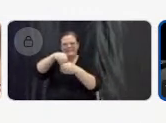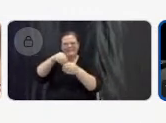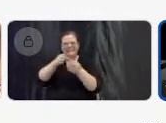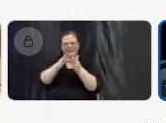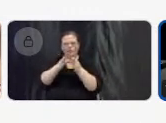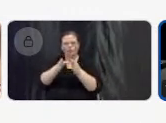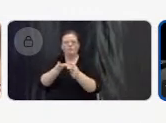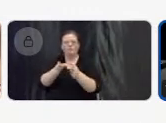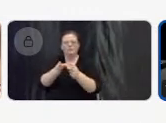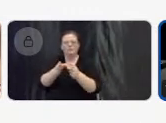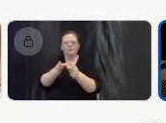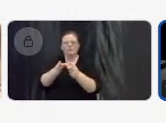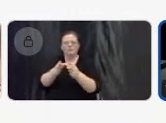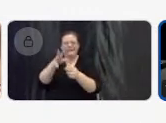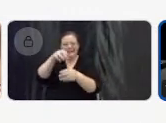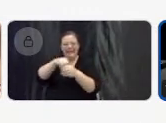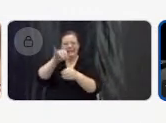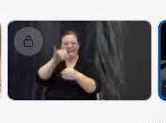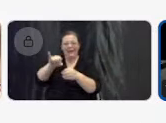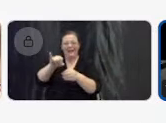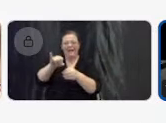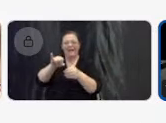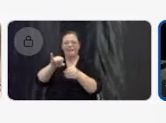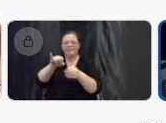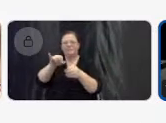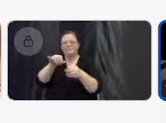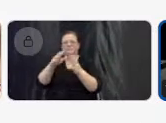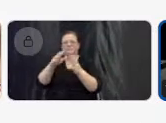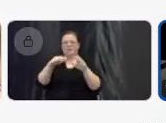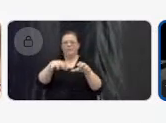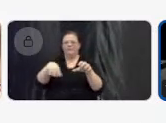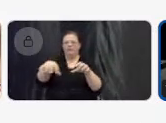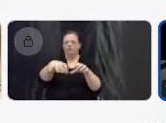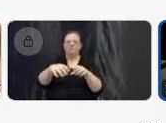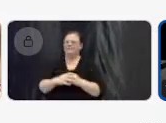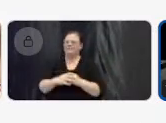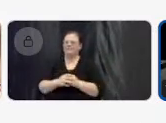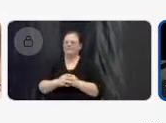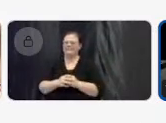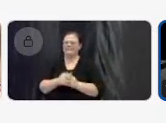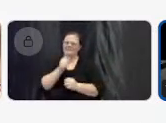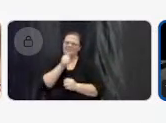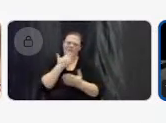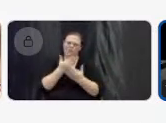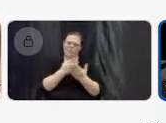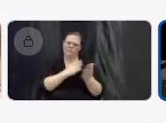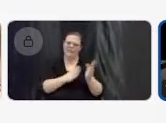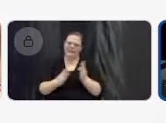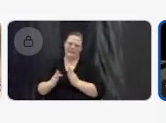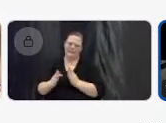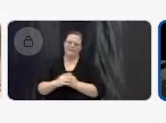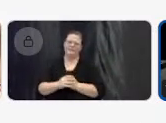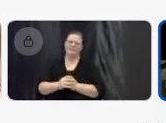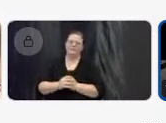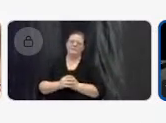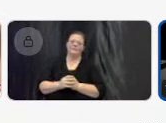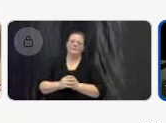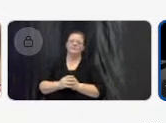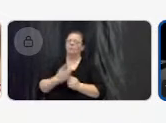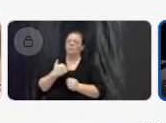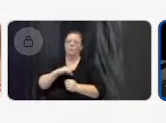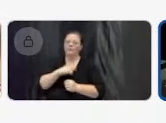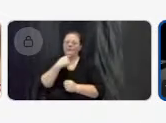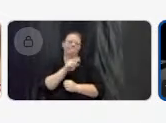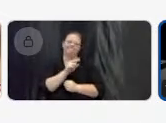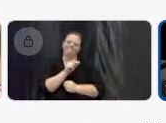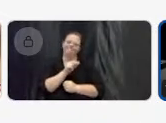are on that subdivision, which is not good planning. So we said, no, we're